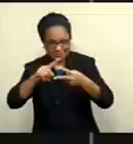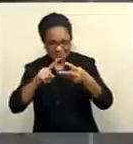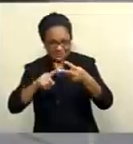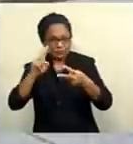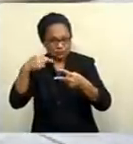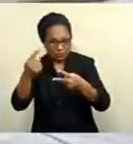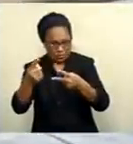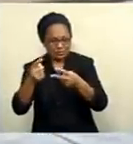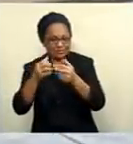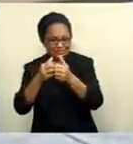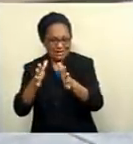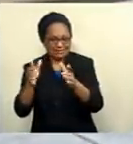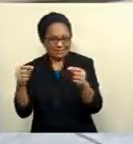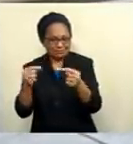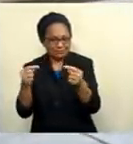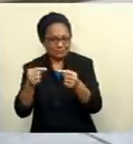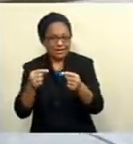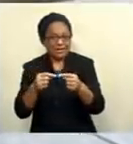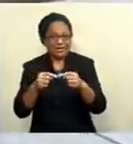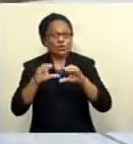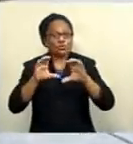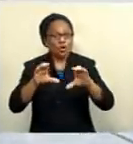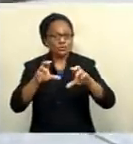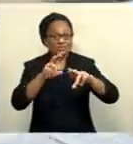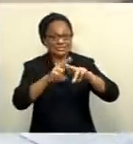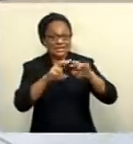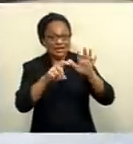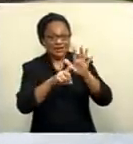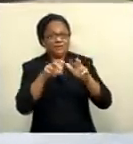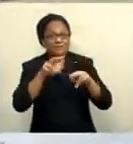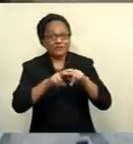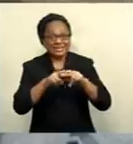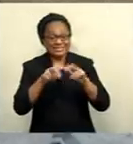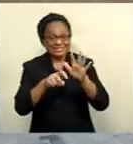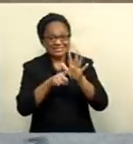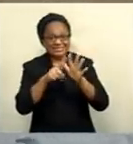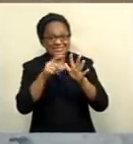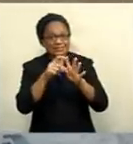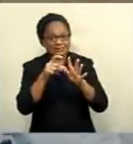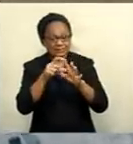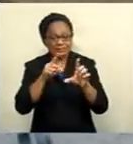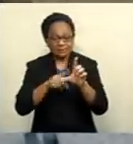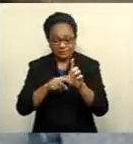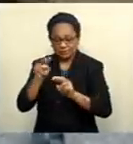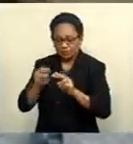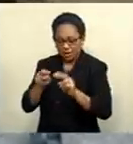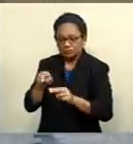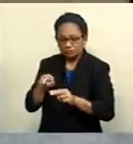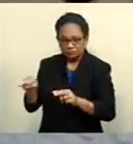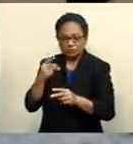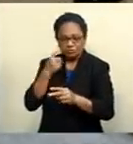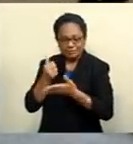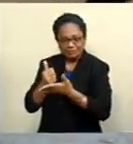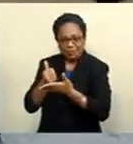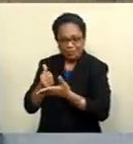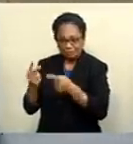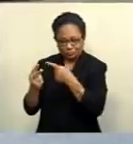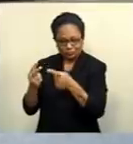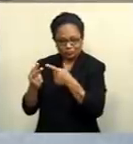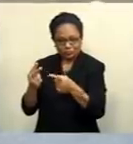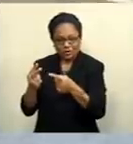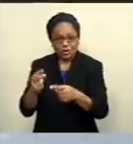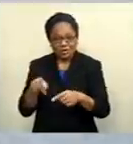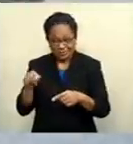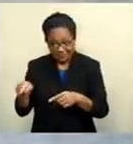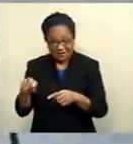Fiji coach Freddie Fatiaki has been closely monitoring Rekesa and helping out Matea in any way he can. Australia-based